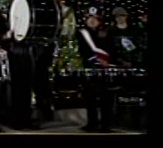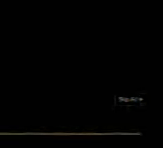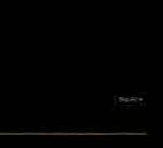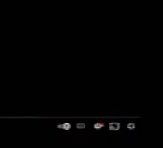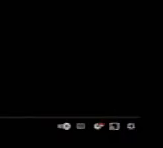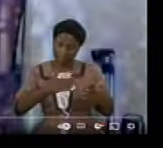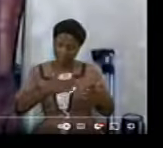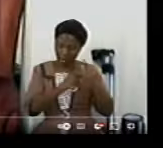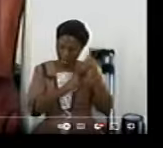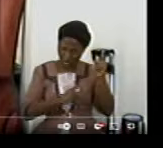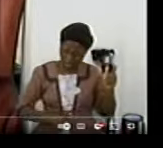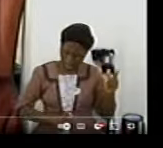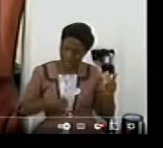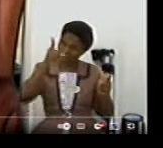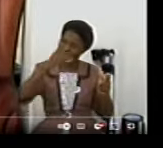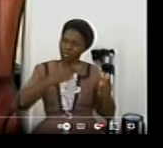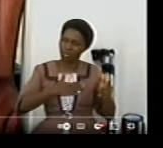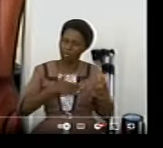illumination.